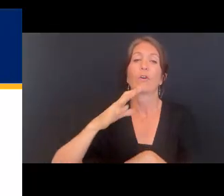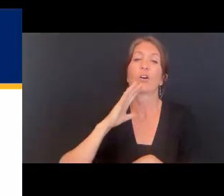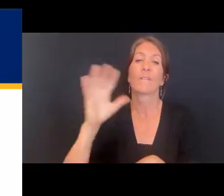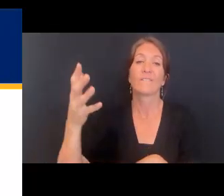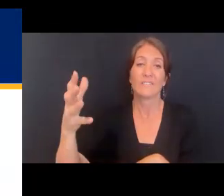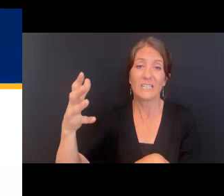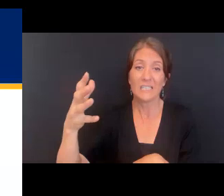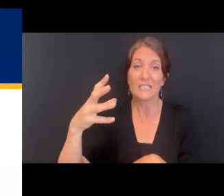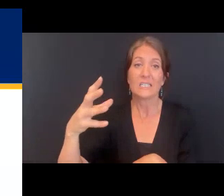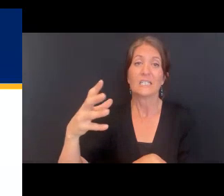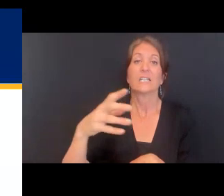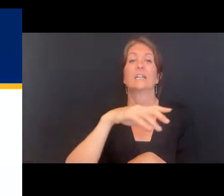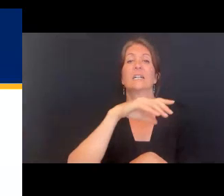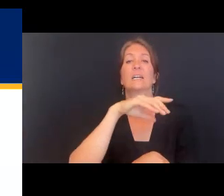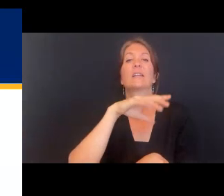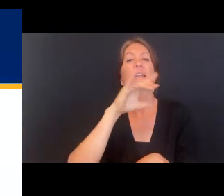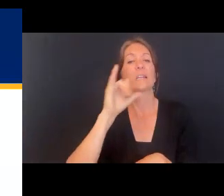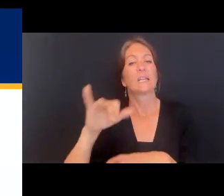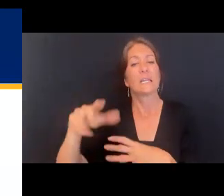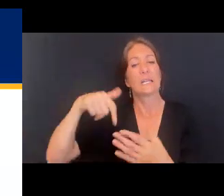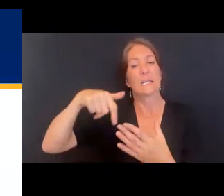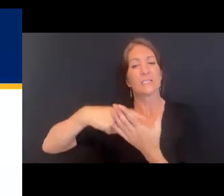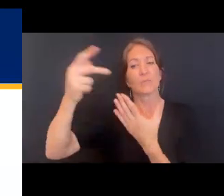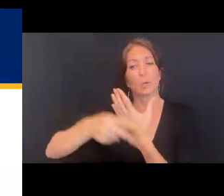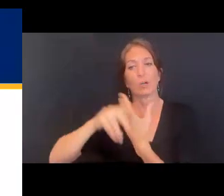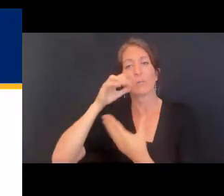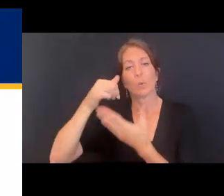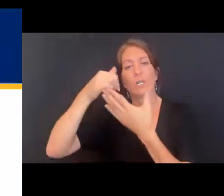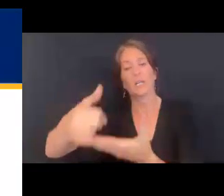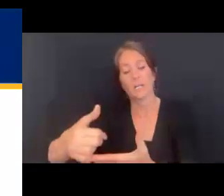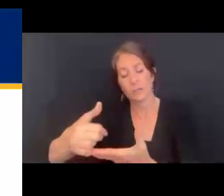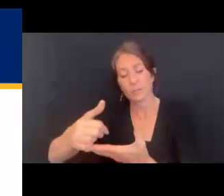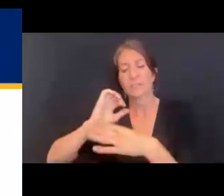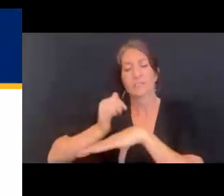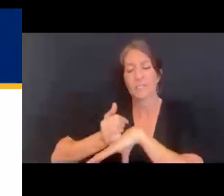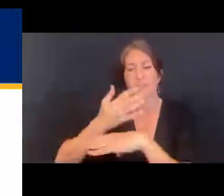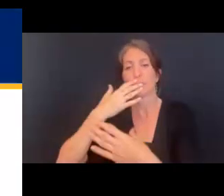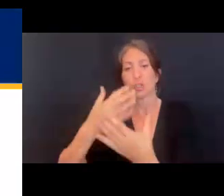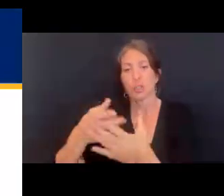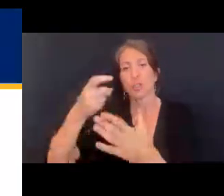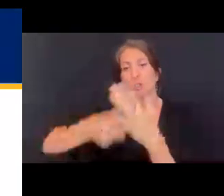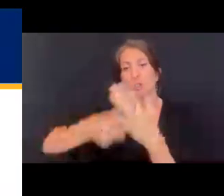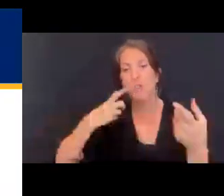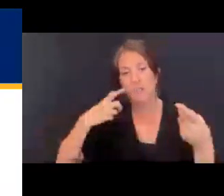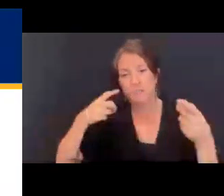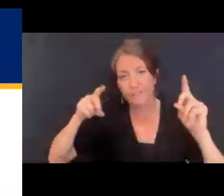their caregivers by coordinating cost-effective services and supports. Next slide, please.